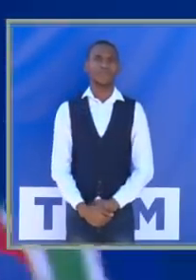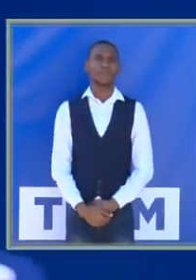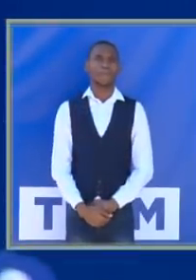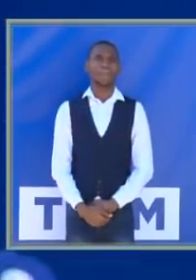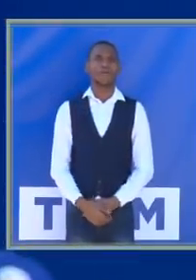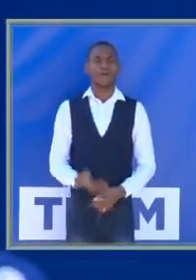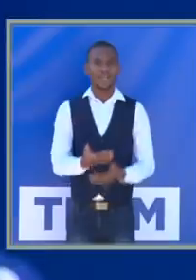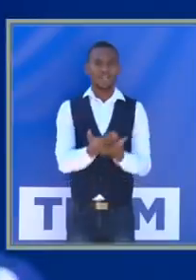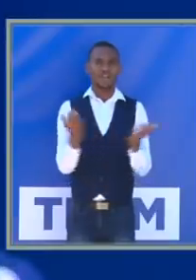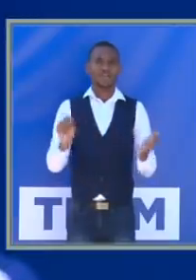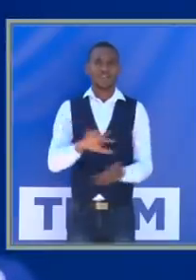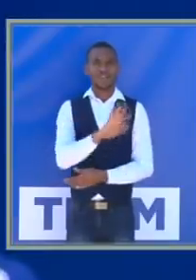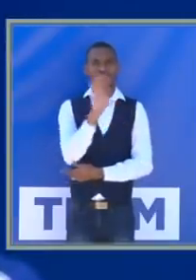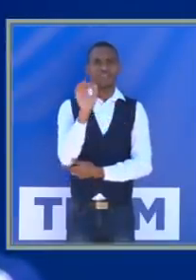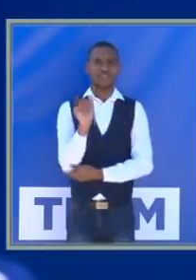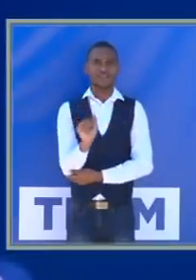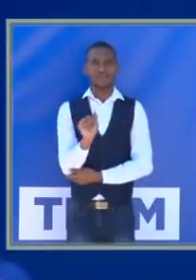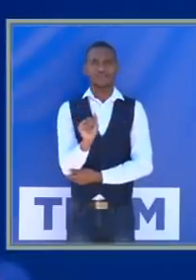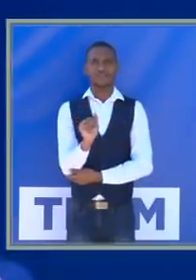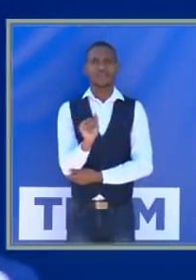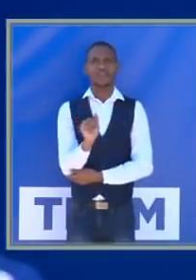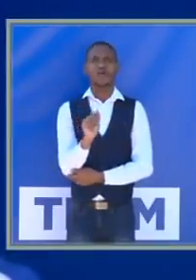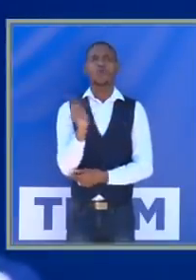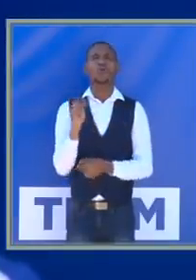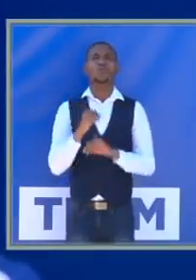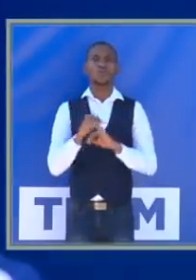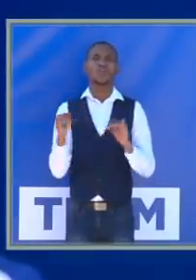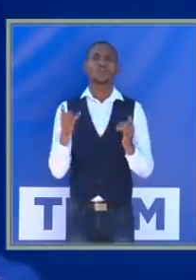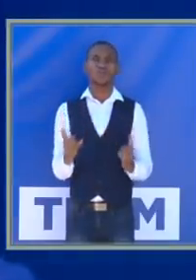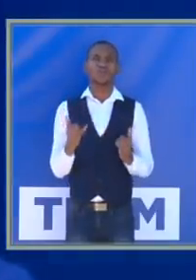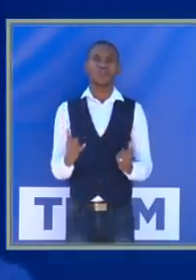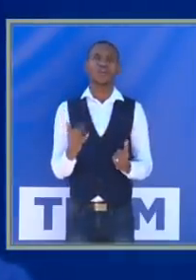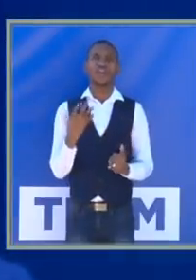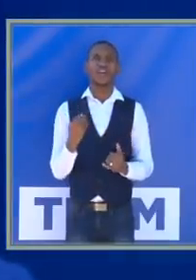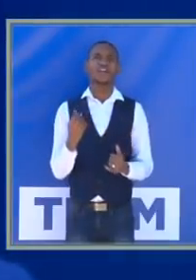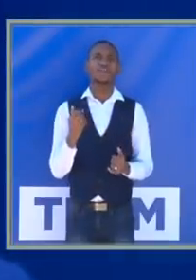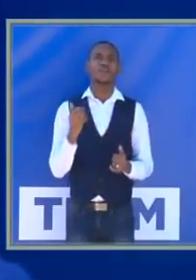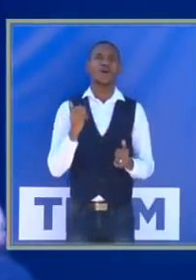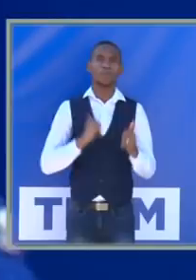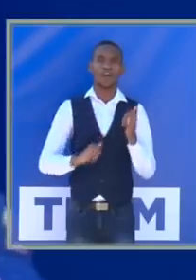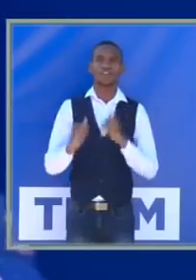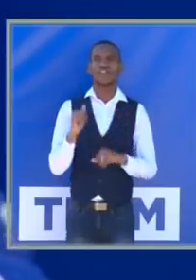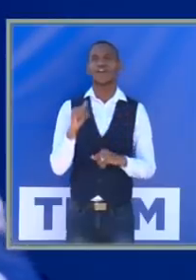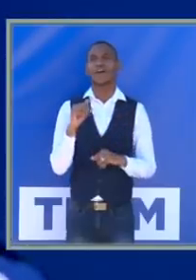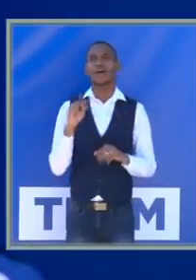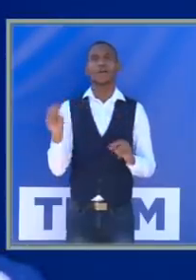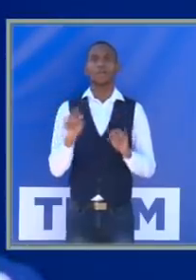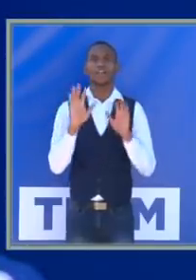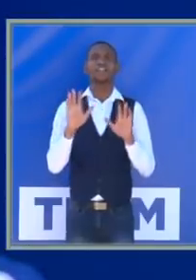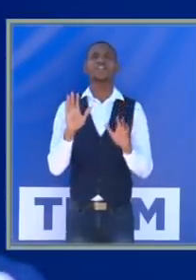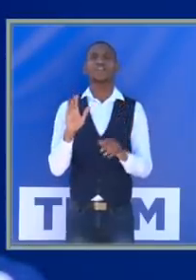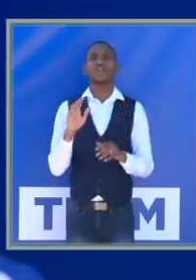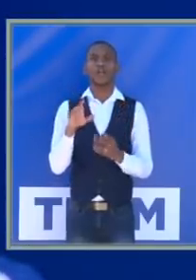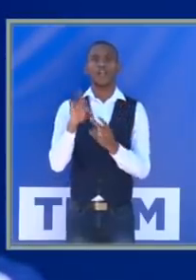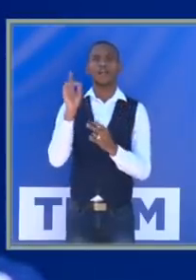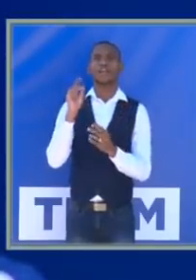My fellow South Africans, what's worse is that today they've even performed a magic trick. They've elected a leader who